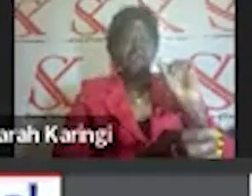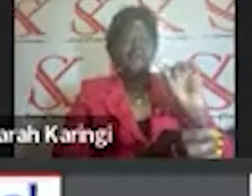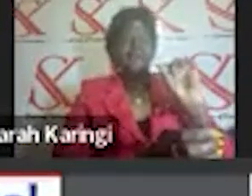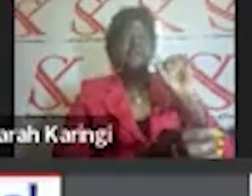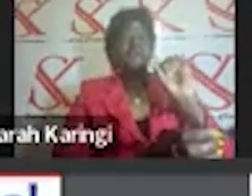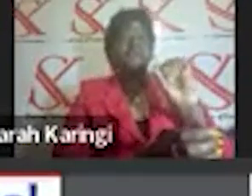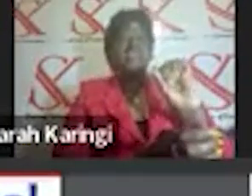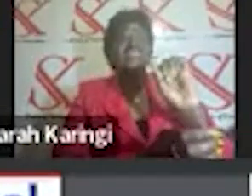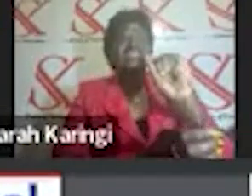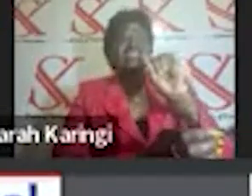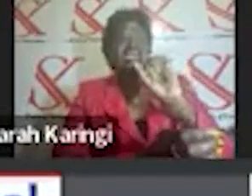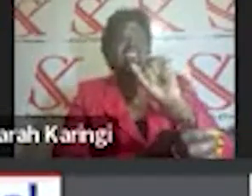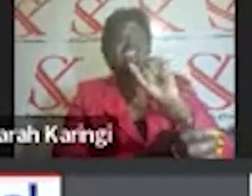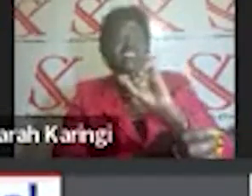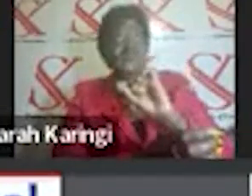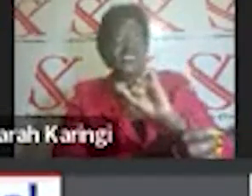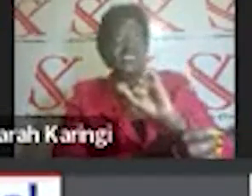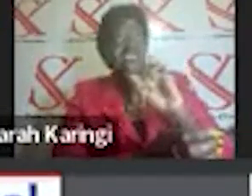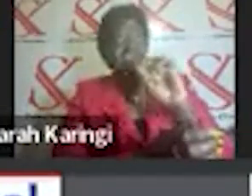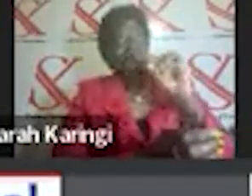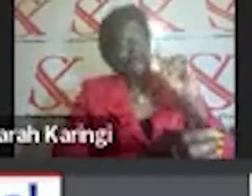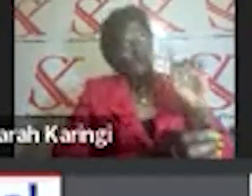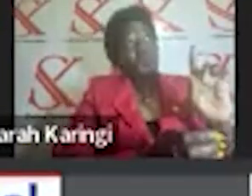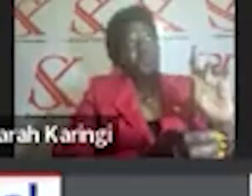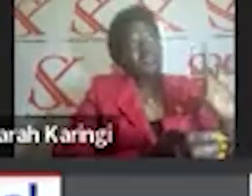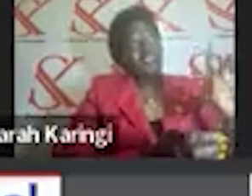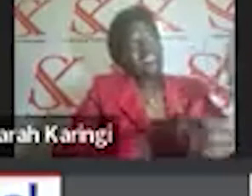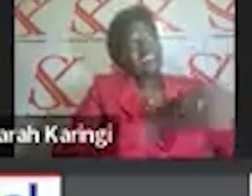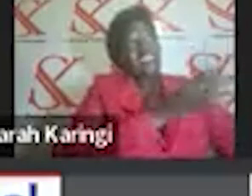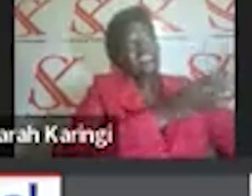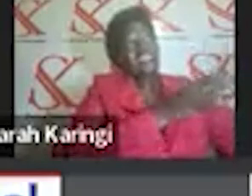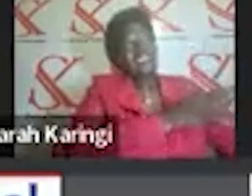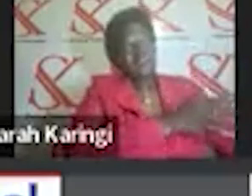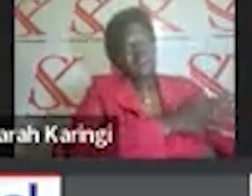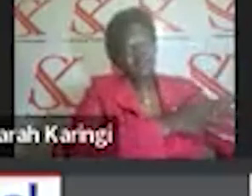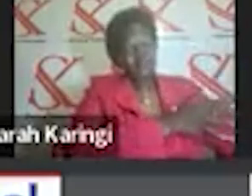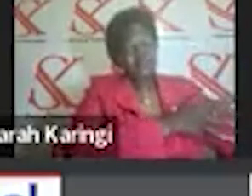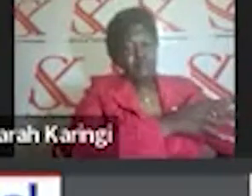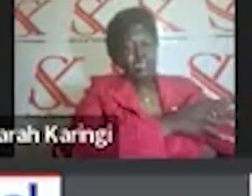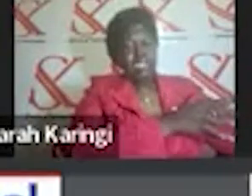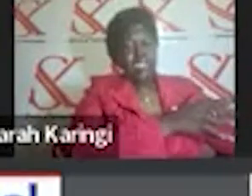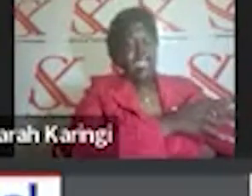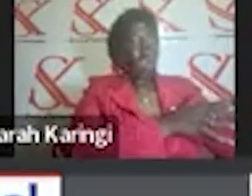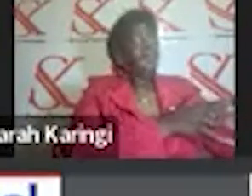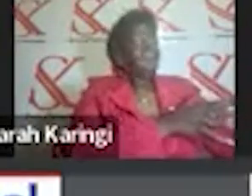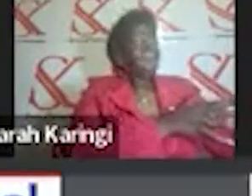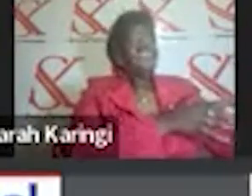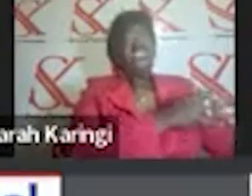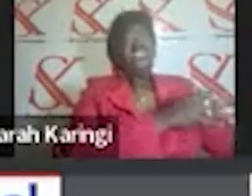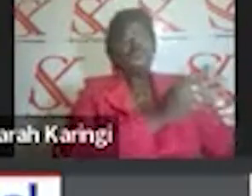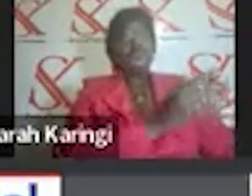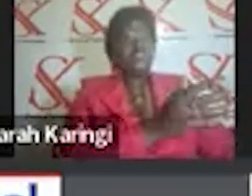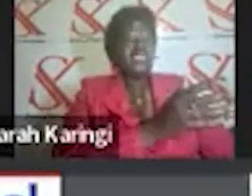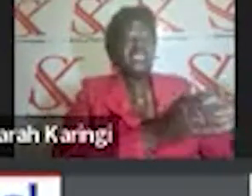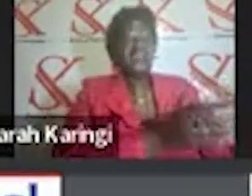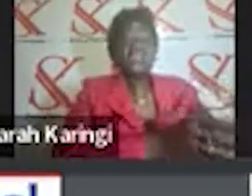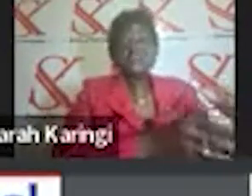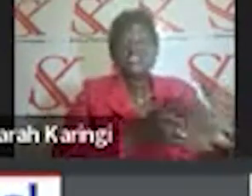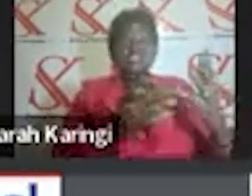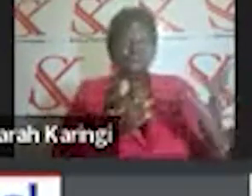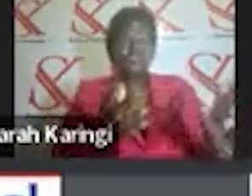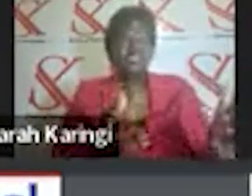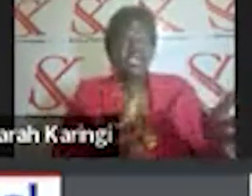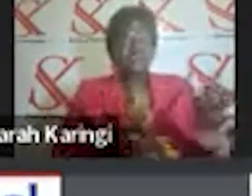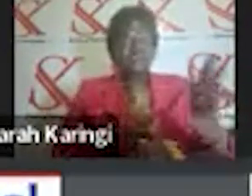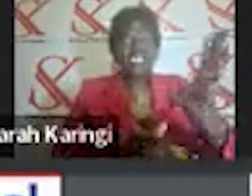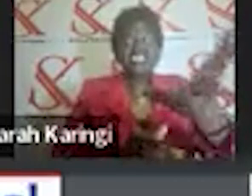have to improve on previous learned skills. Do you know what? Like 10 years ago, how the internet was, it is not how